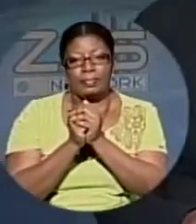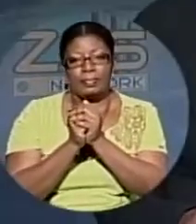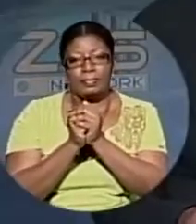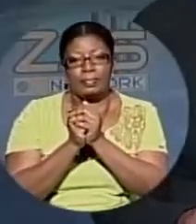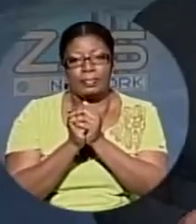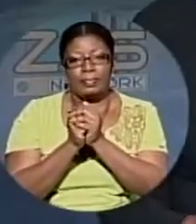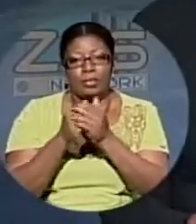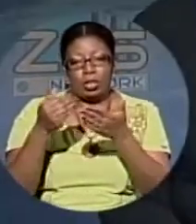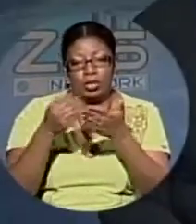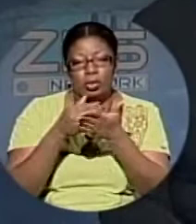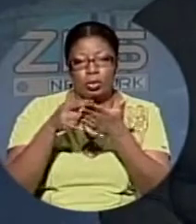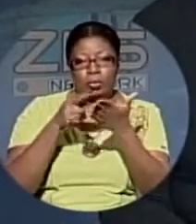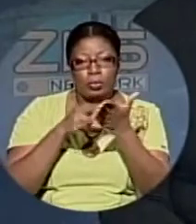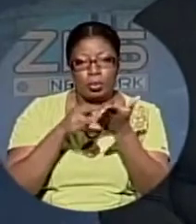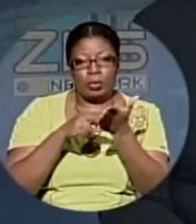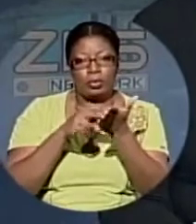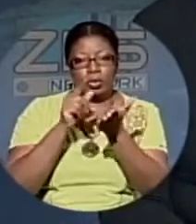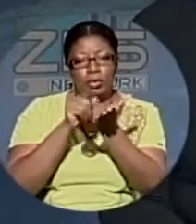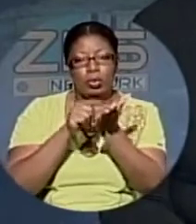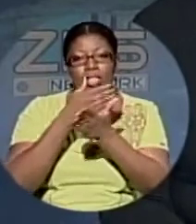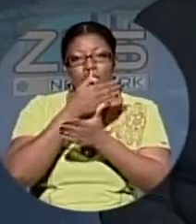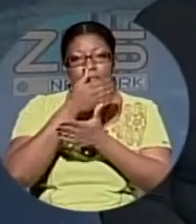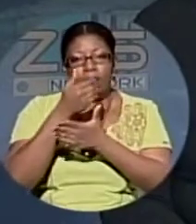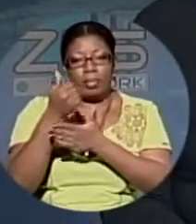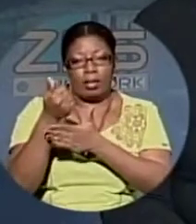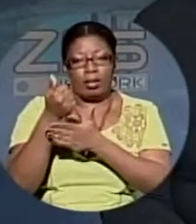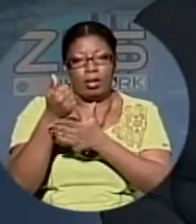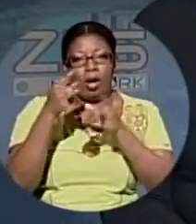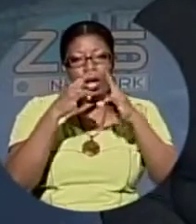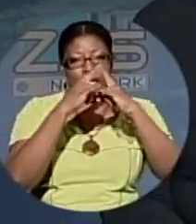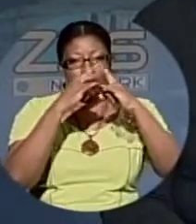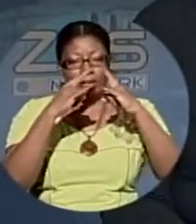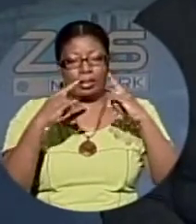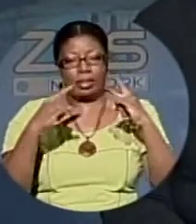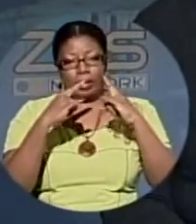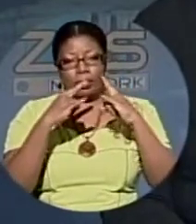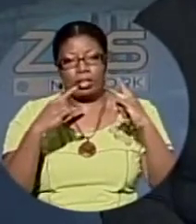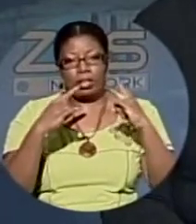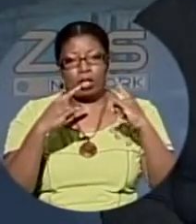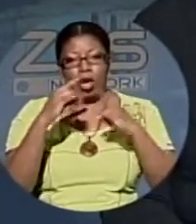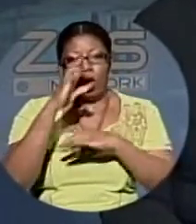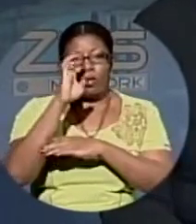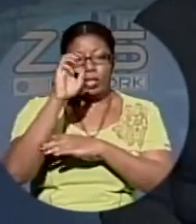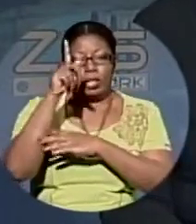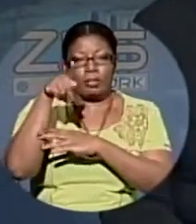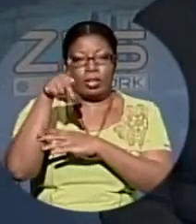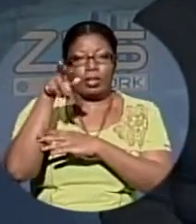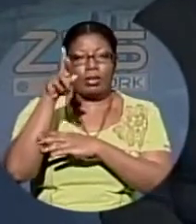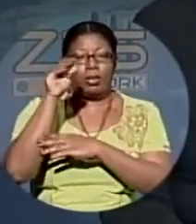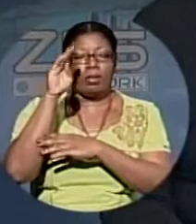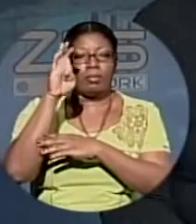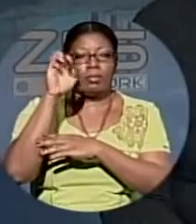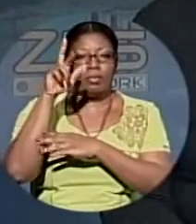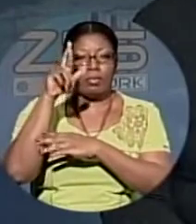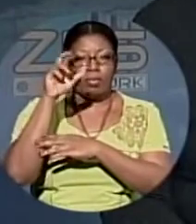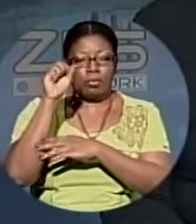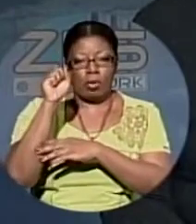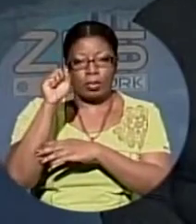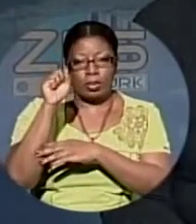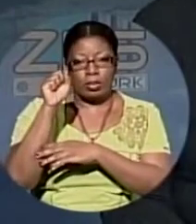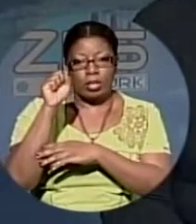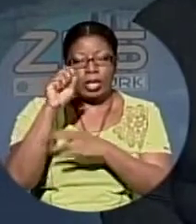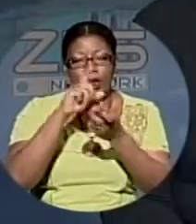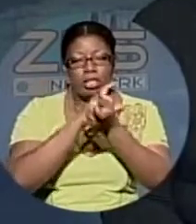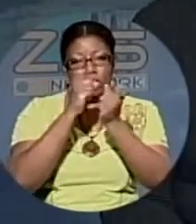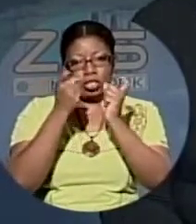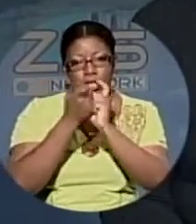in this report, Carla tells us the news is better on the campus of eproberts. Today, those kids are back in the classroom, a change from when school